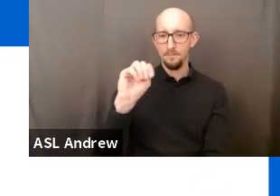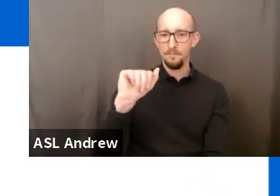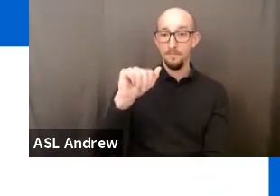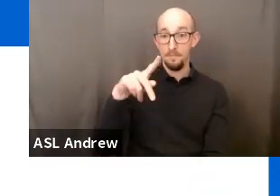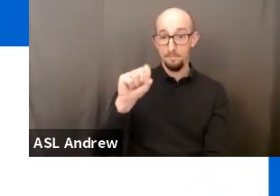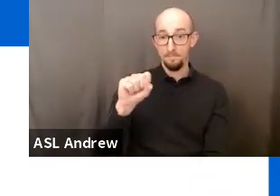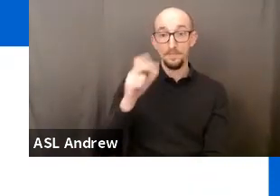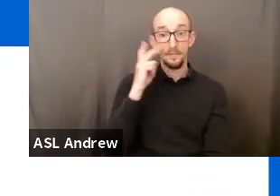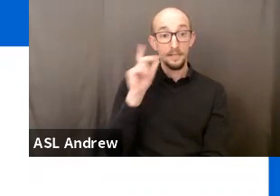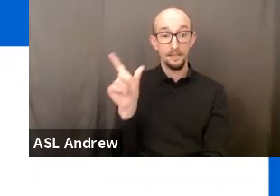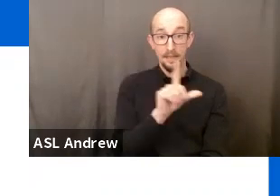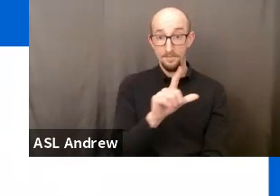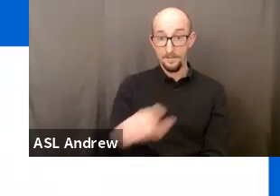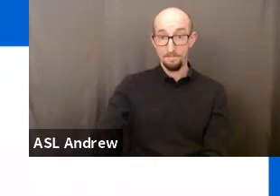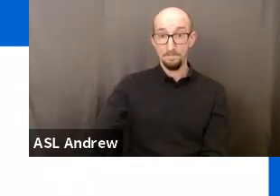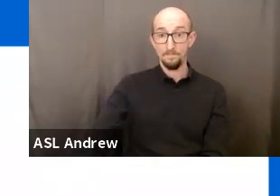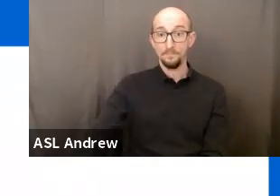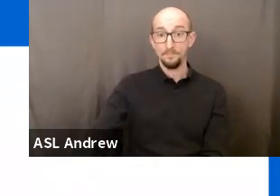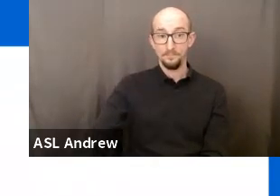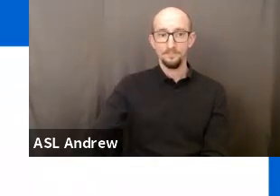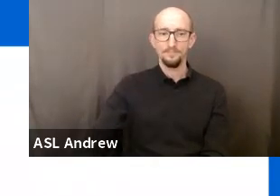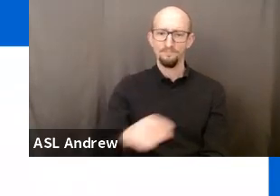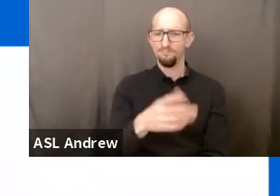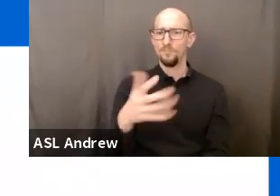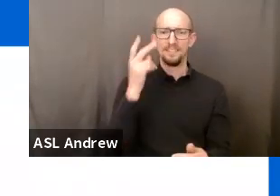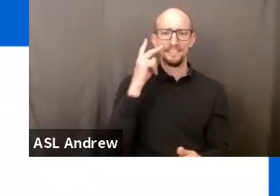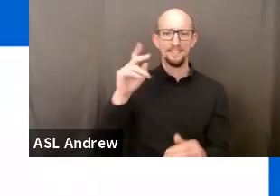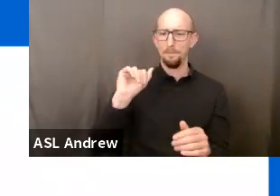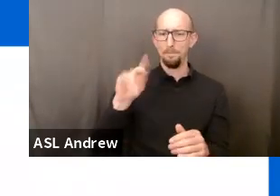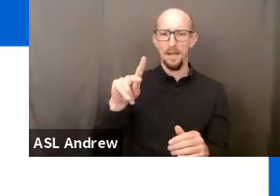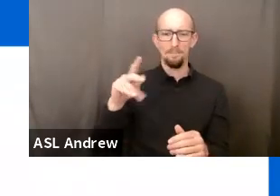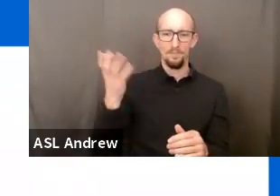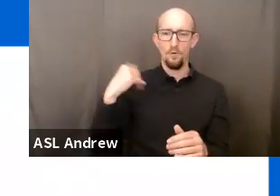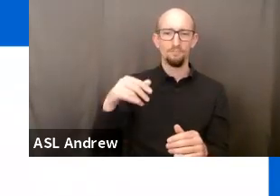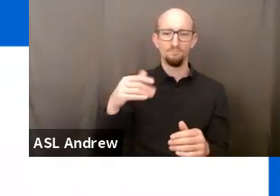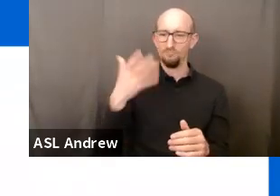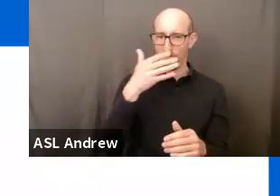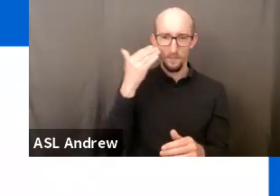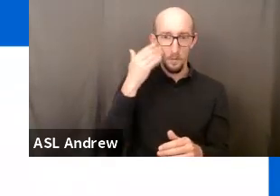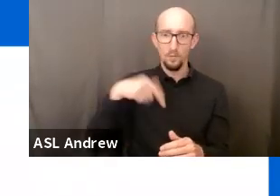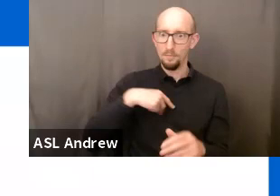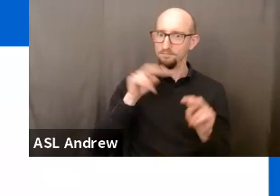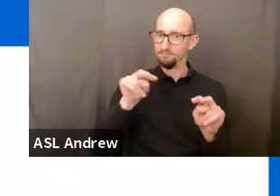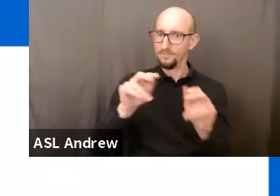left, this map should look very familiar. It's the map that we have been looking at.